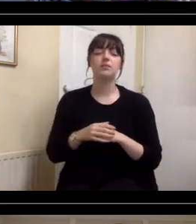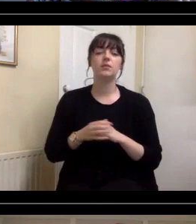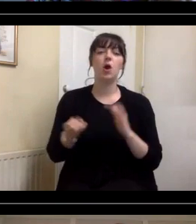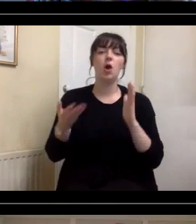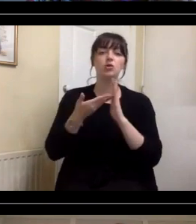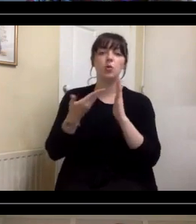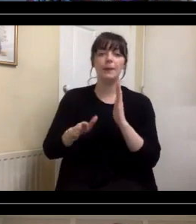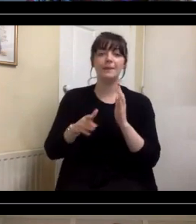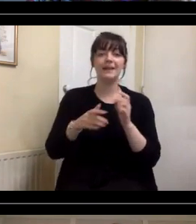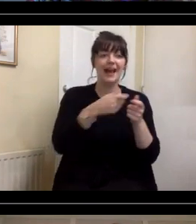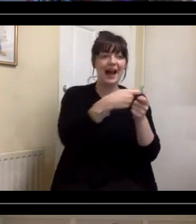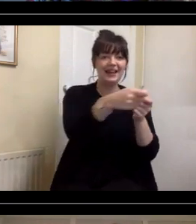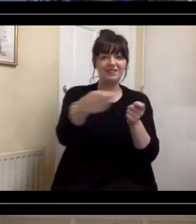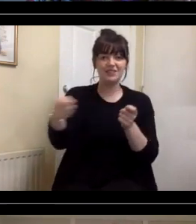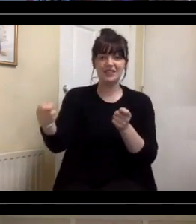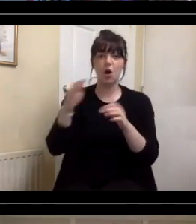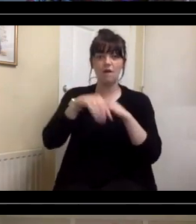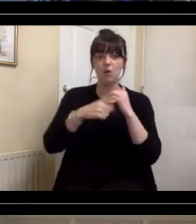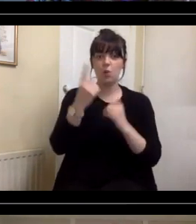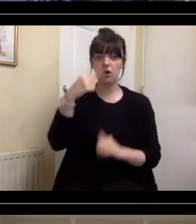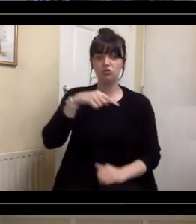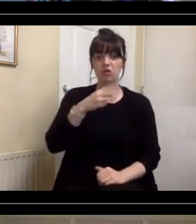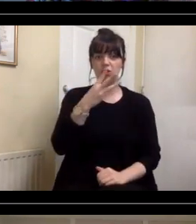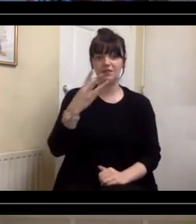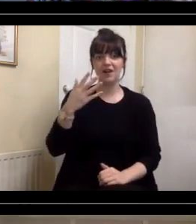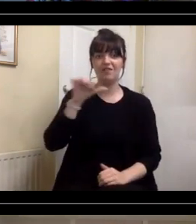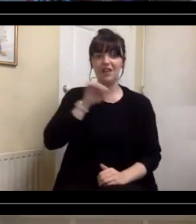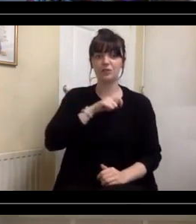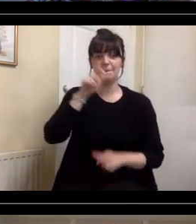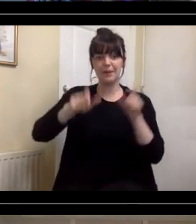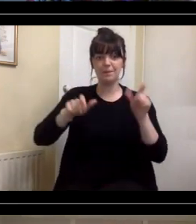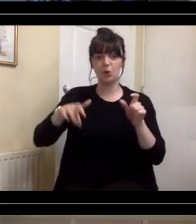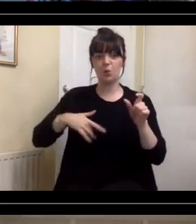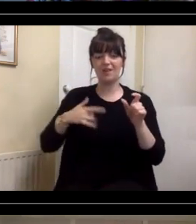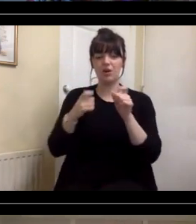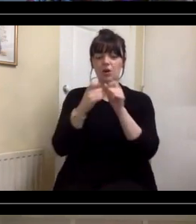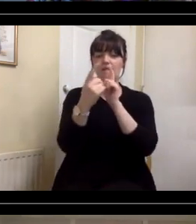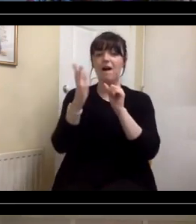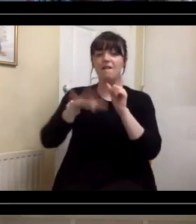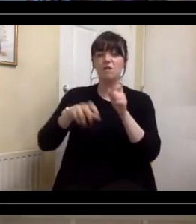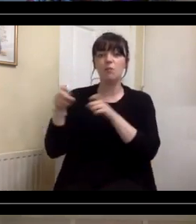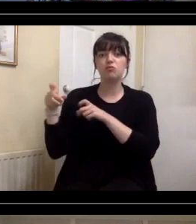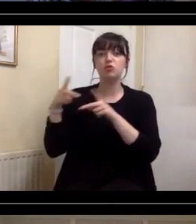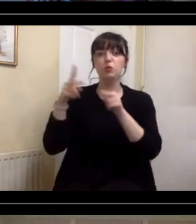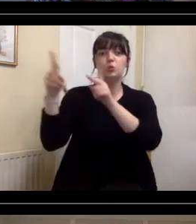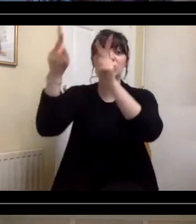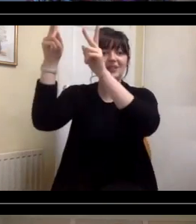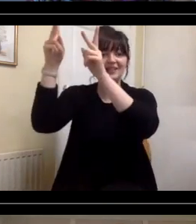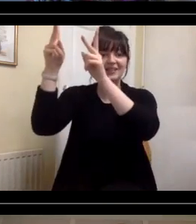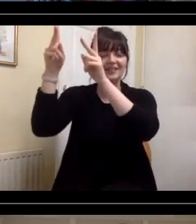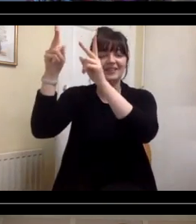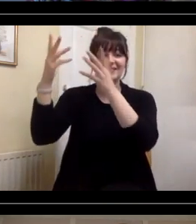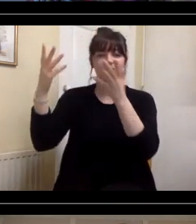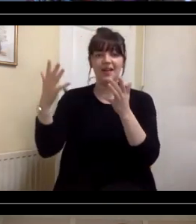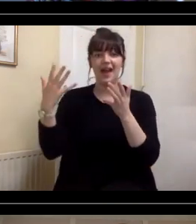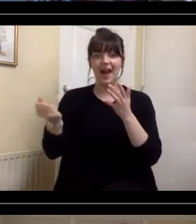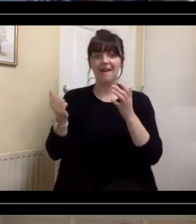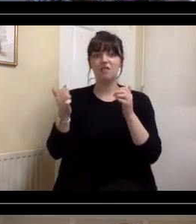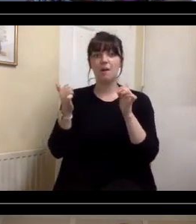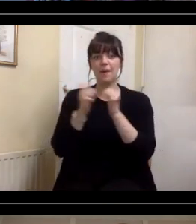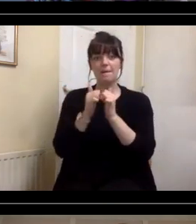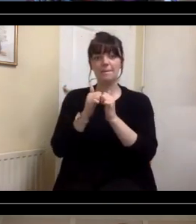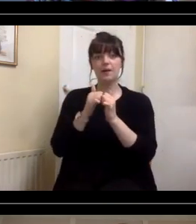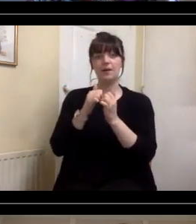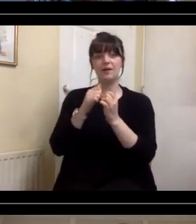over 135,000 people who live close to the route. So they've got paper copies of information